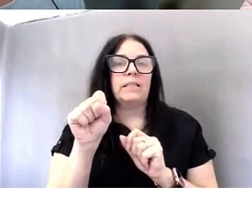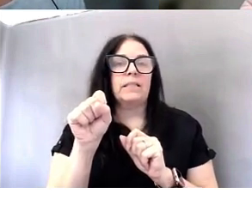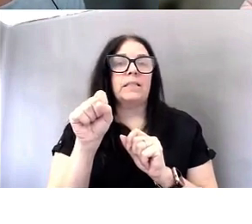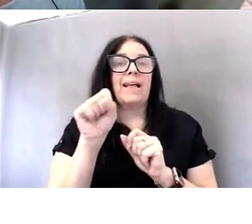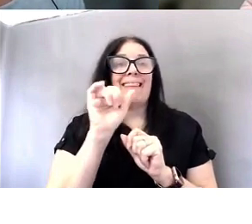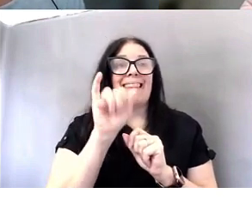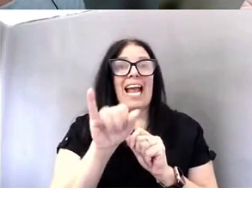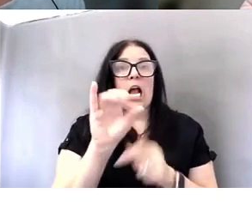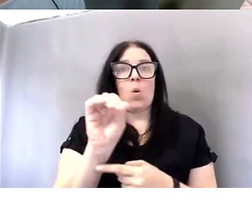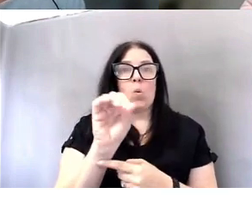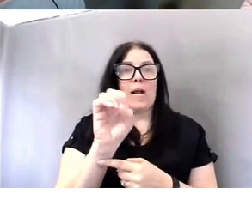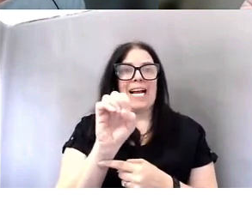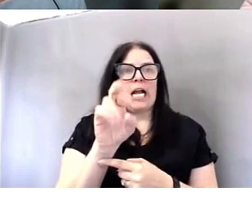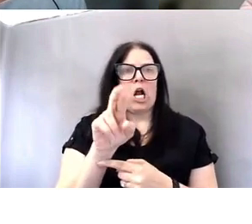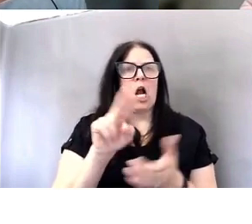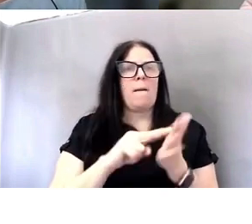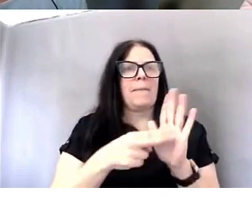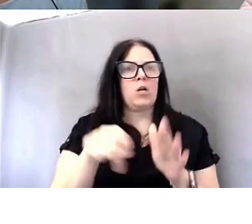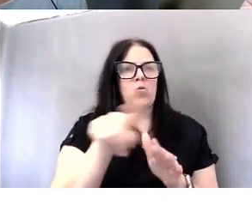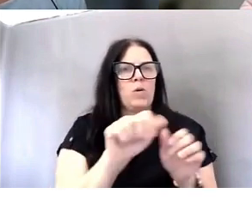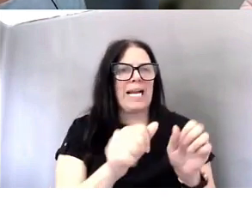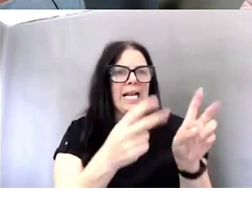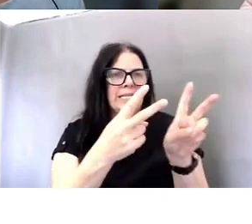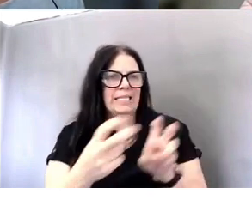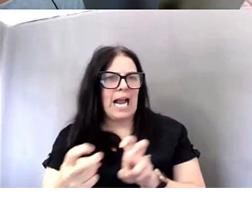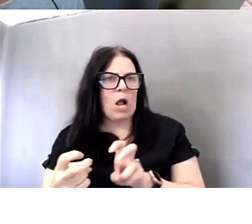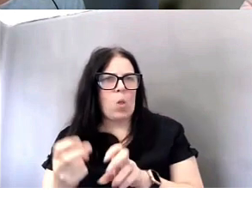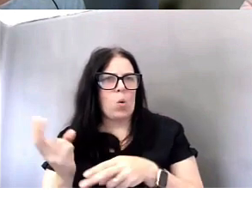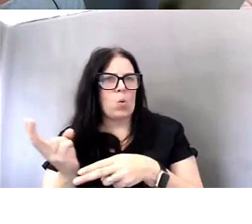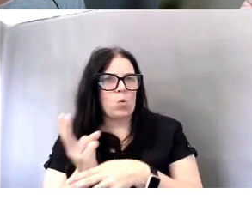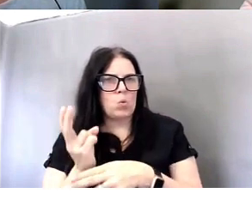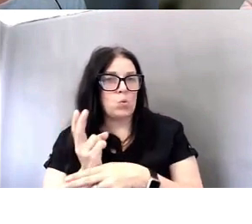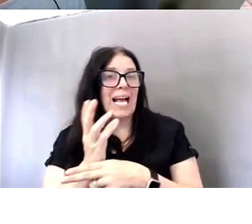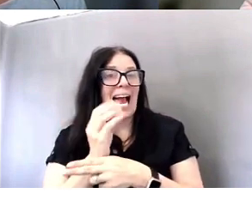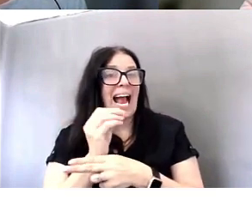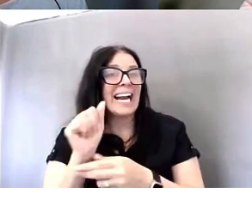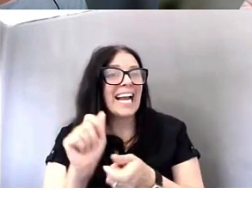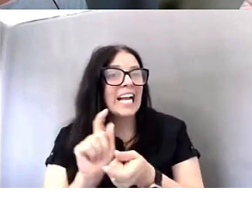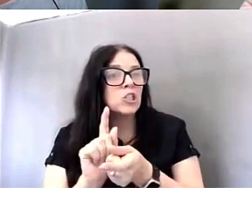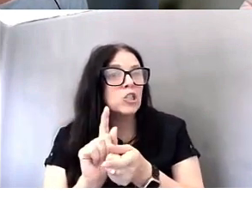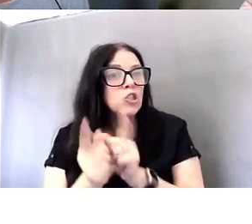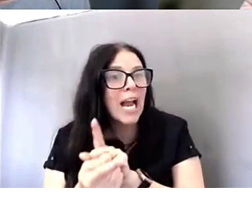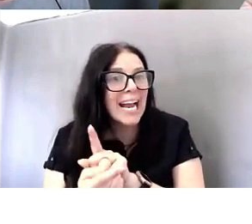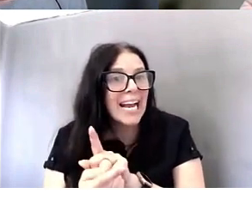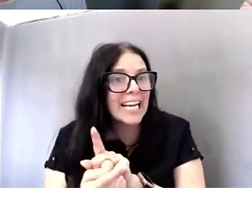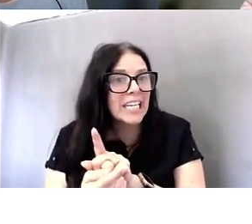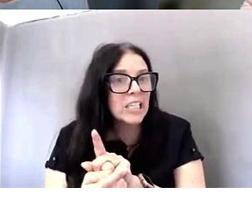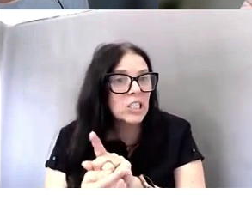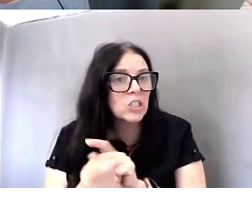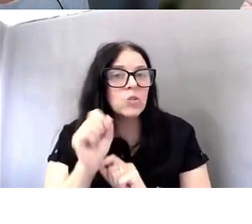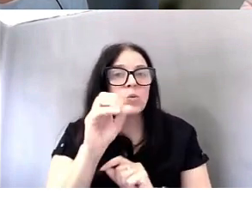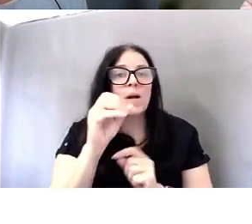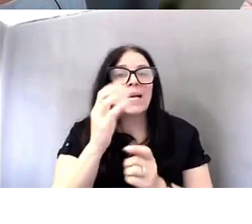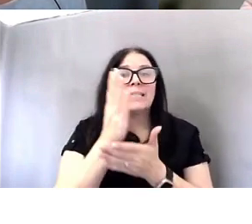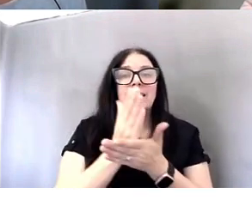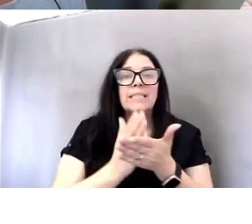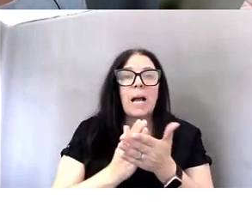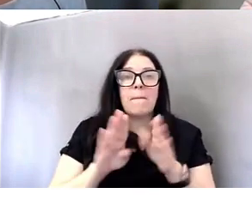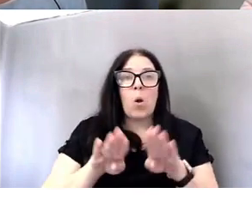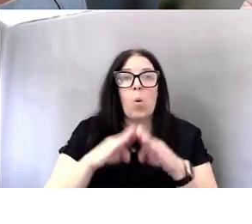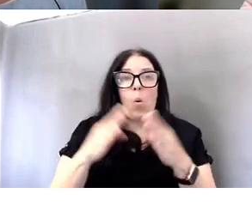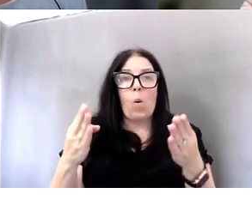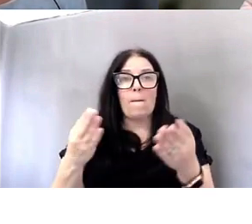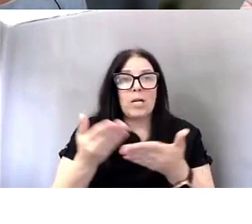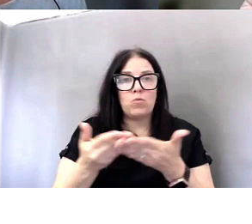download resources, importantly, change them. So when we have certain types of open